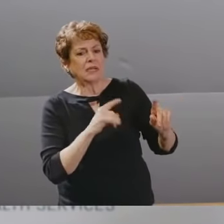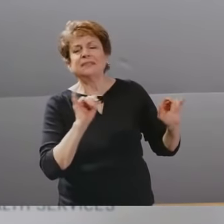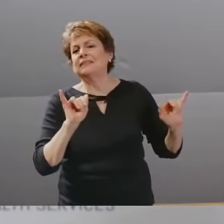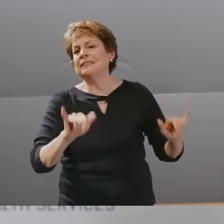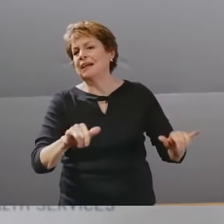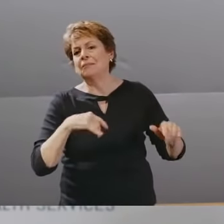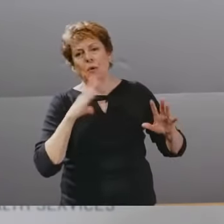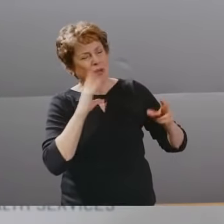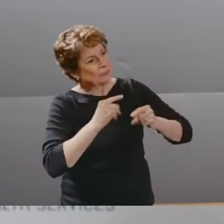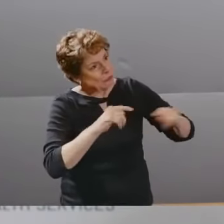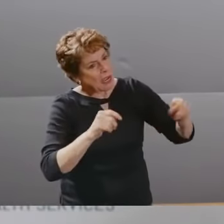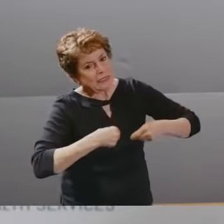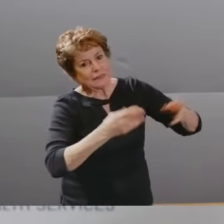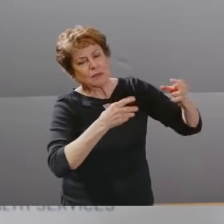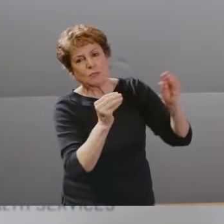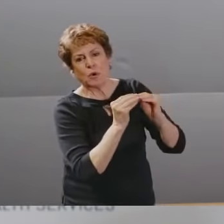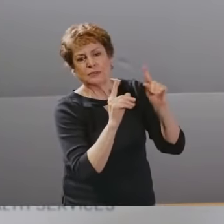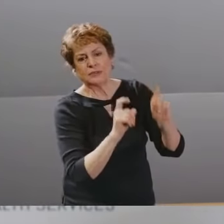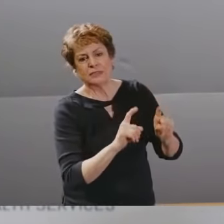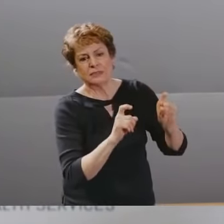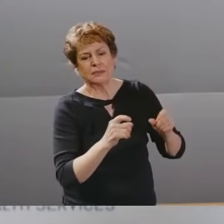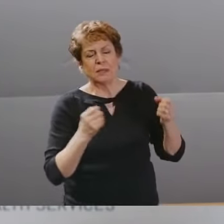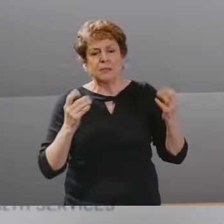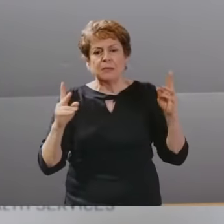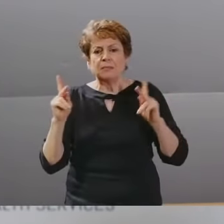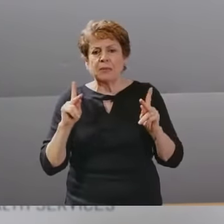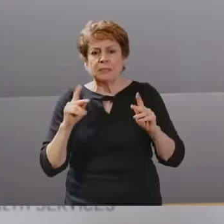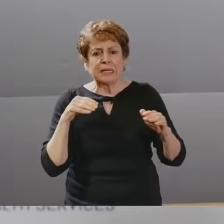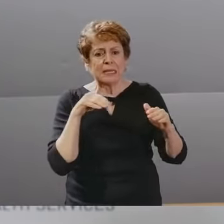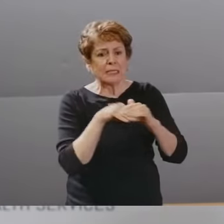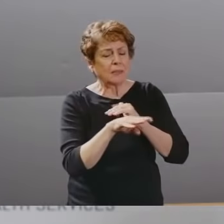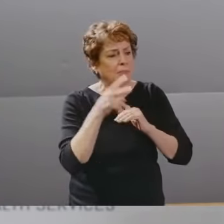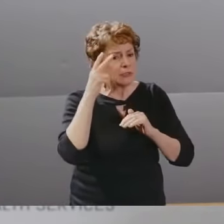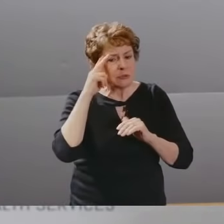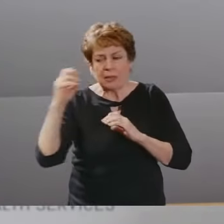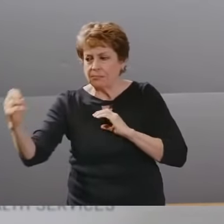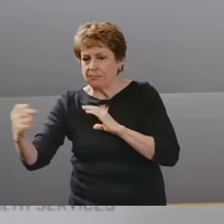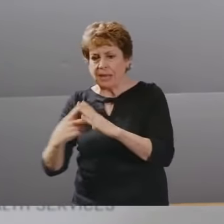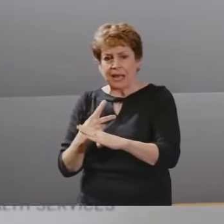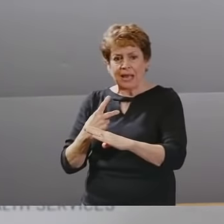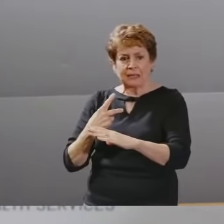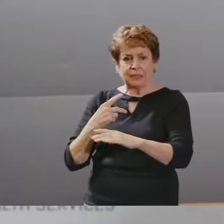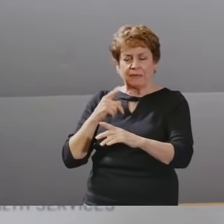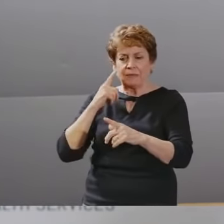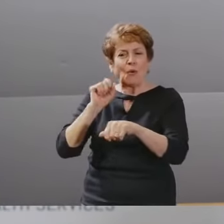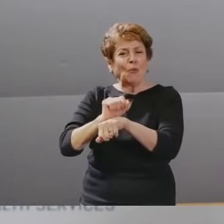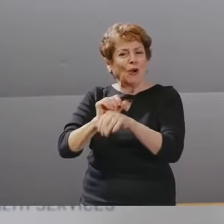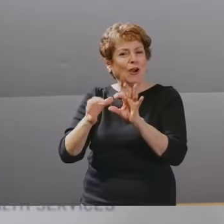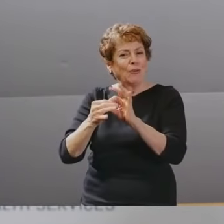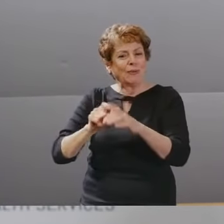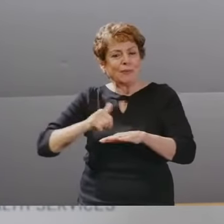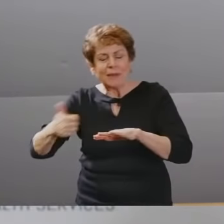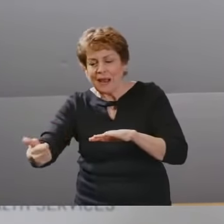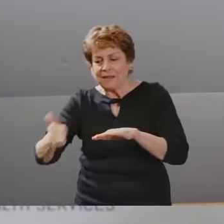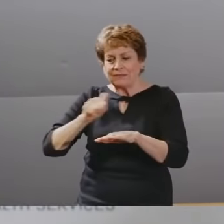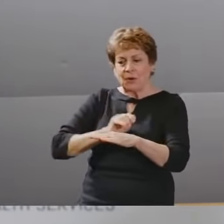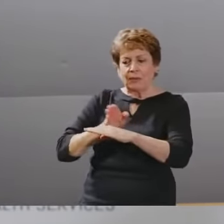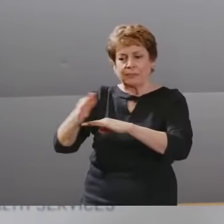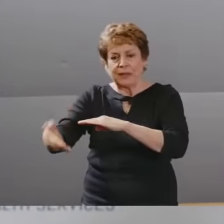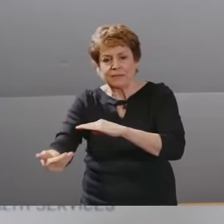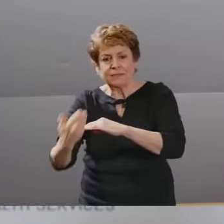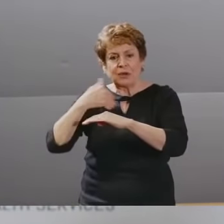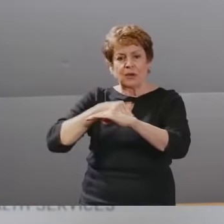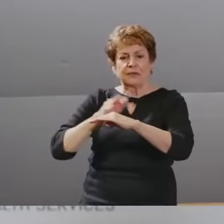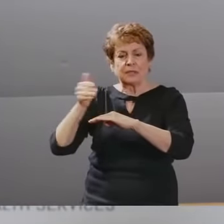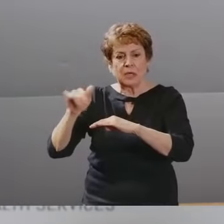forth. I know the industry has led on some of the testing and techniques there. That's been where the pinnacle of concern